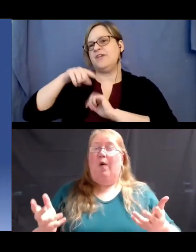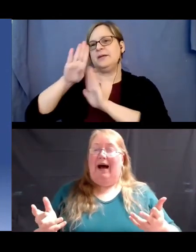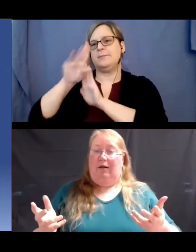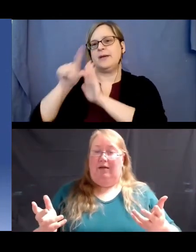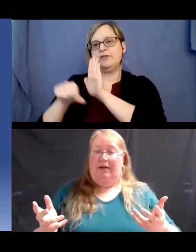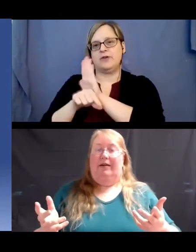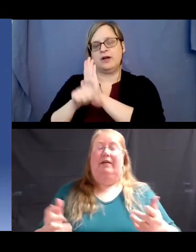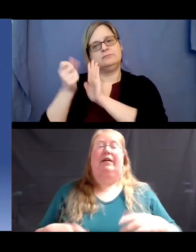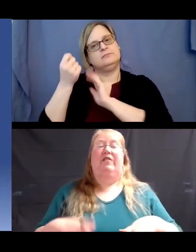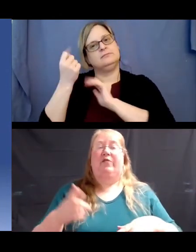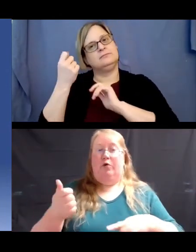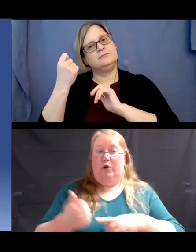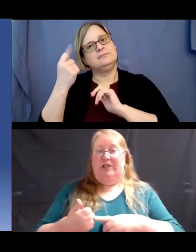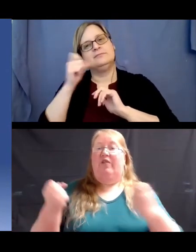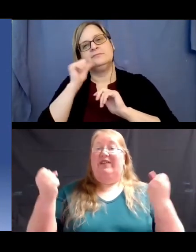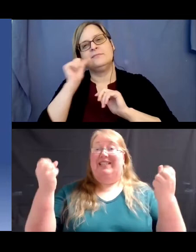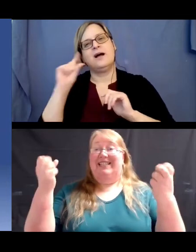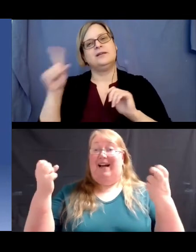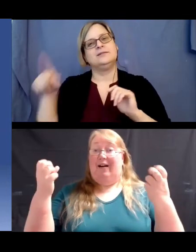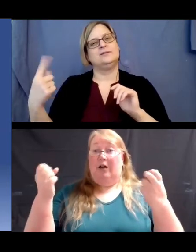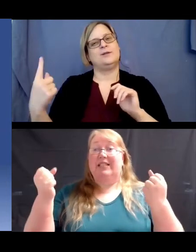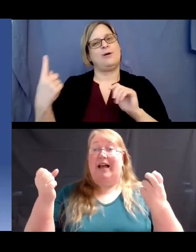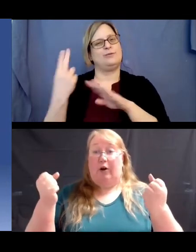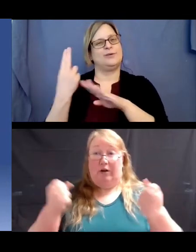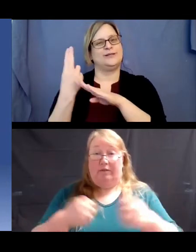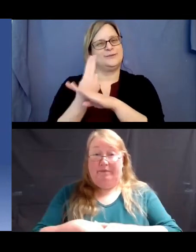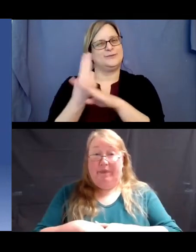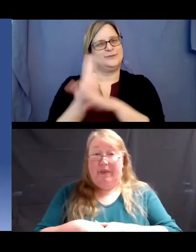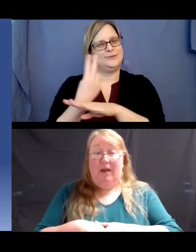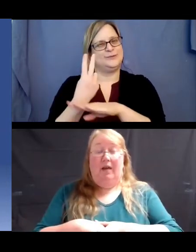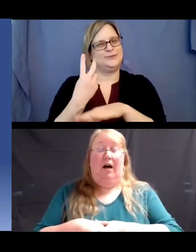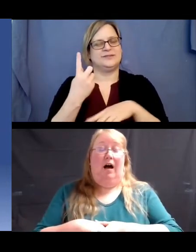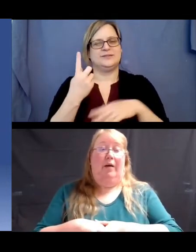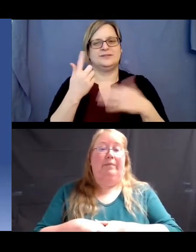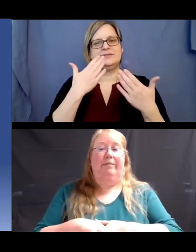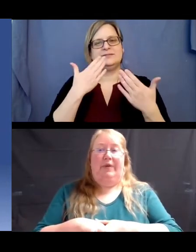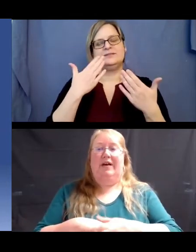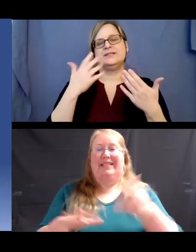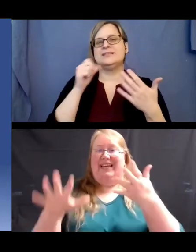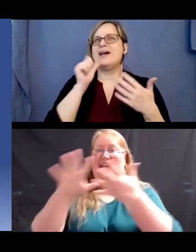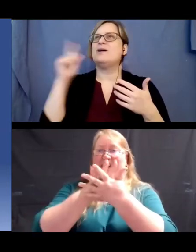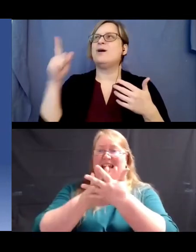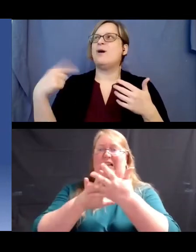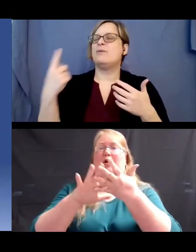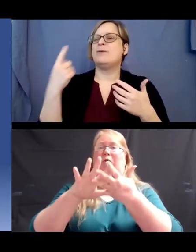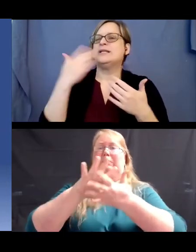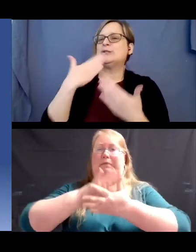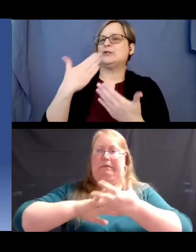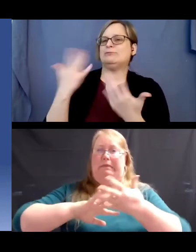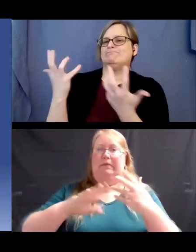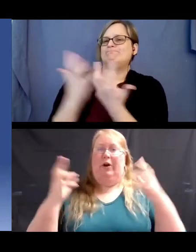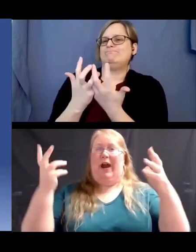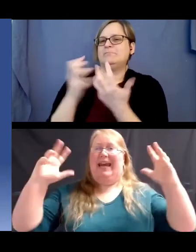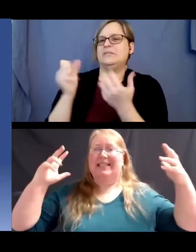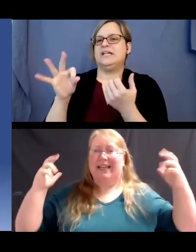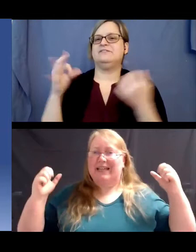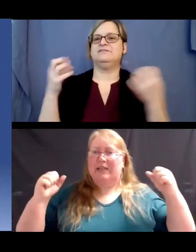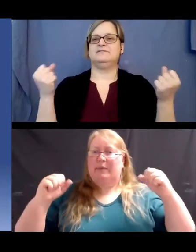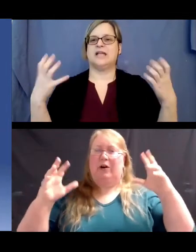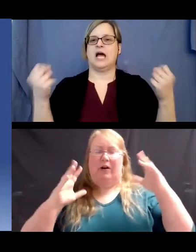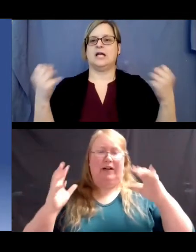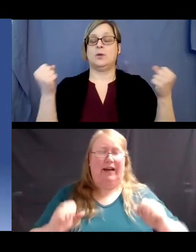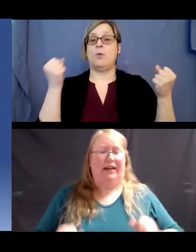work well if you yourself are a signer, because it can get a little, your hands